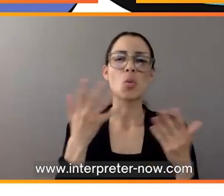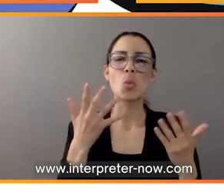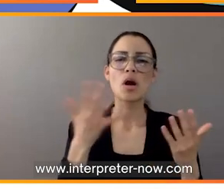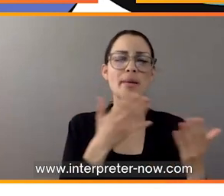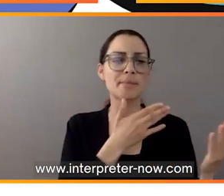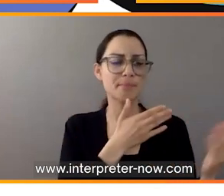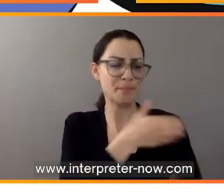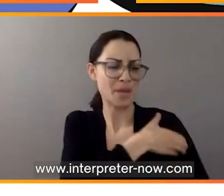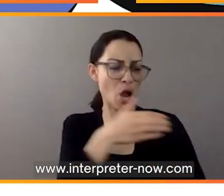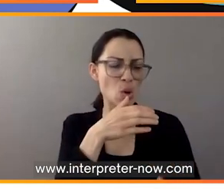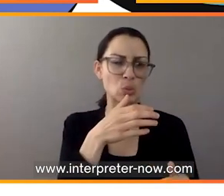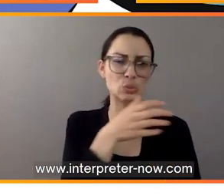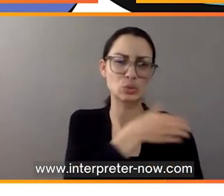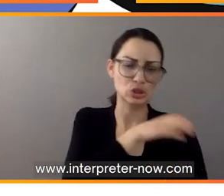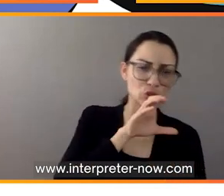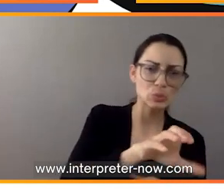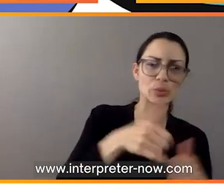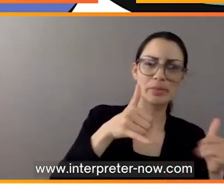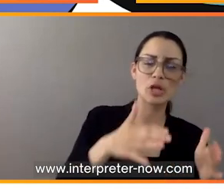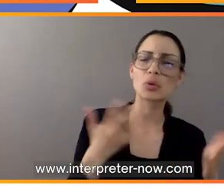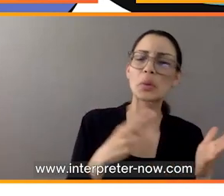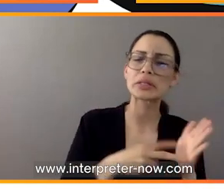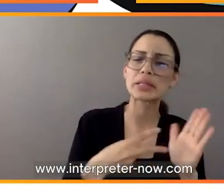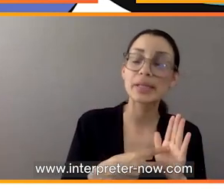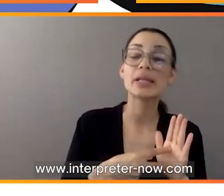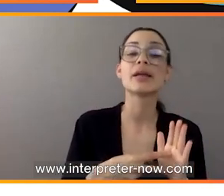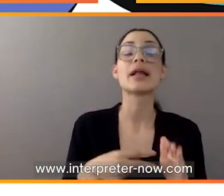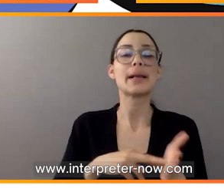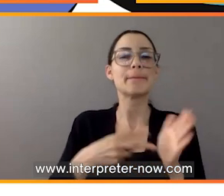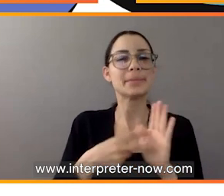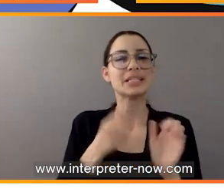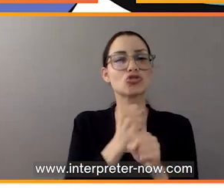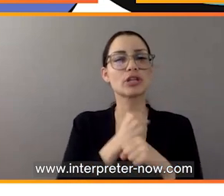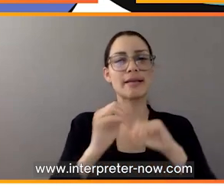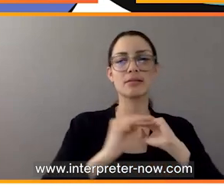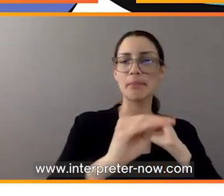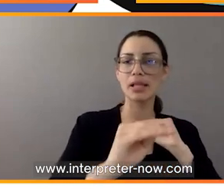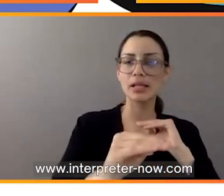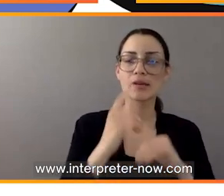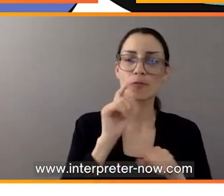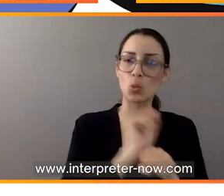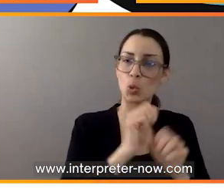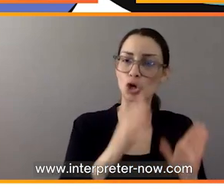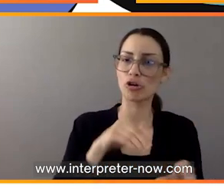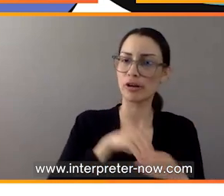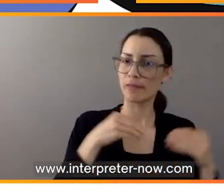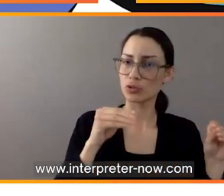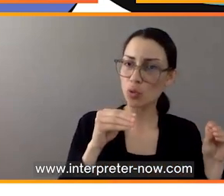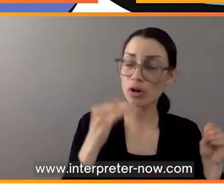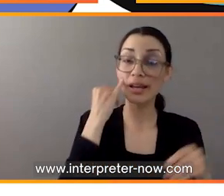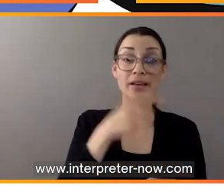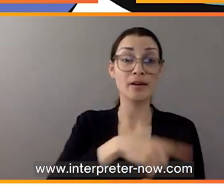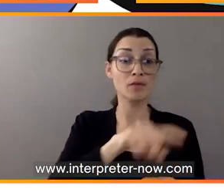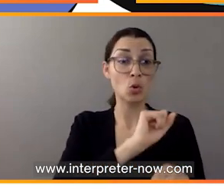bring power to the players. You know, one was to create stability for our associates inside the